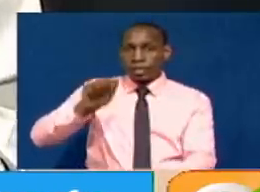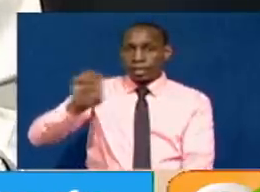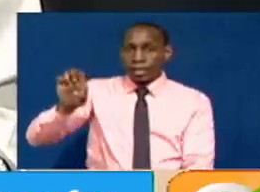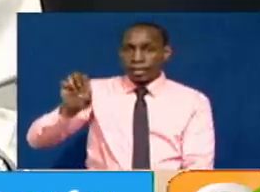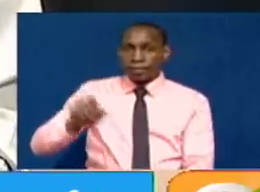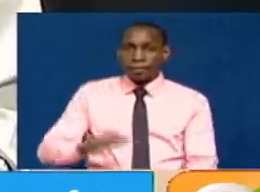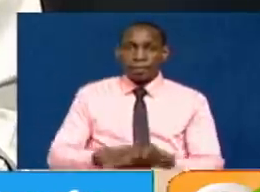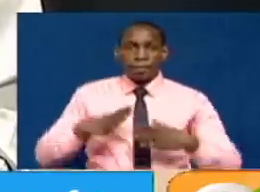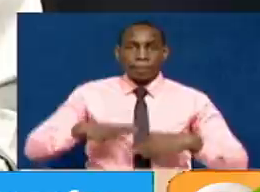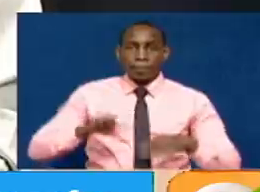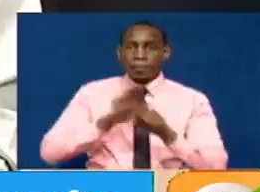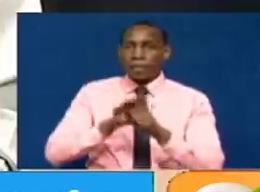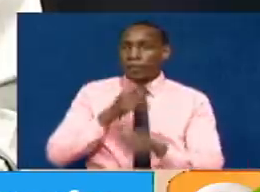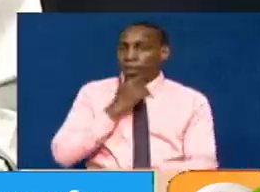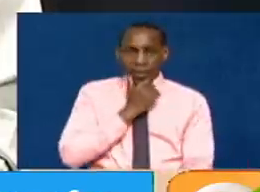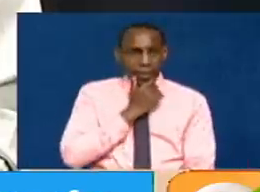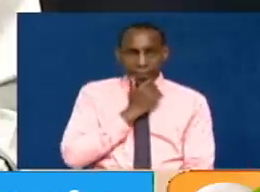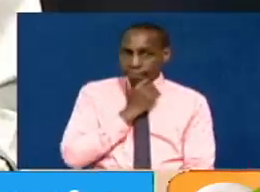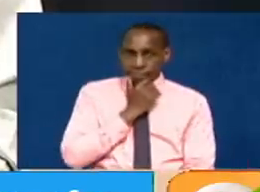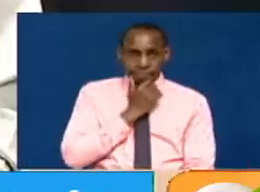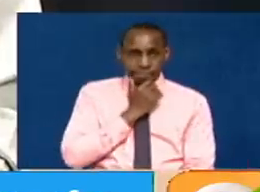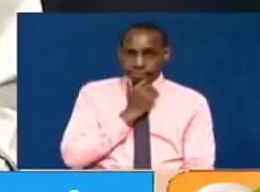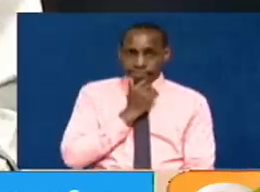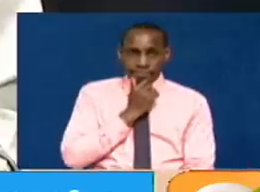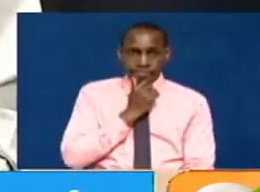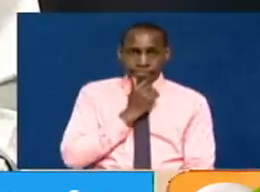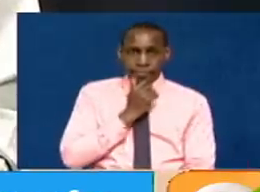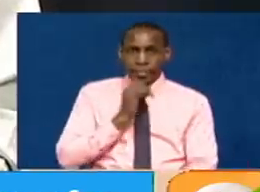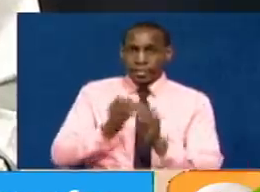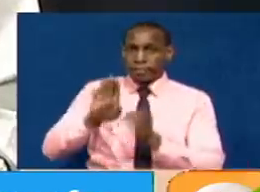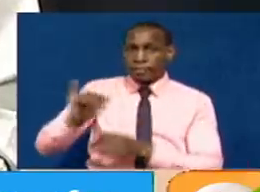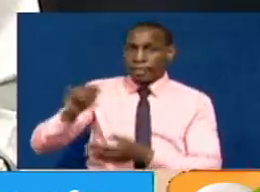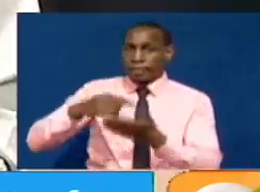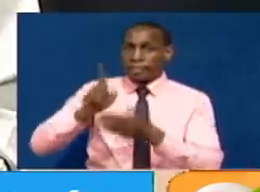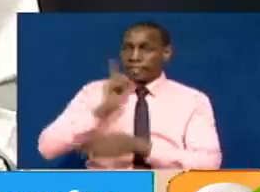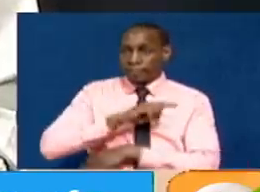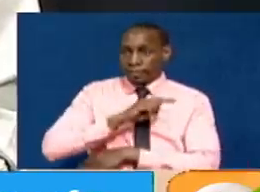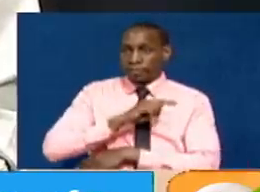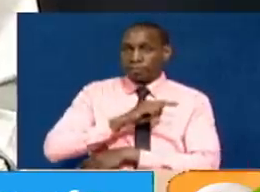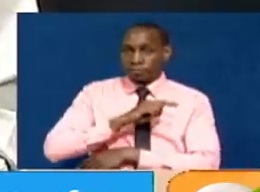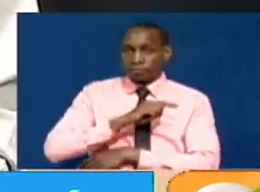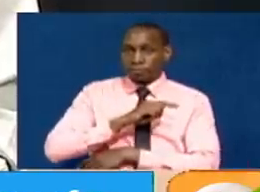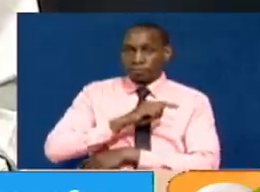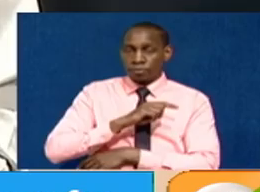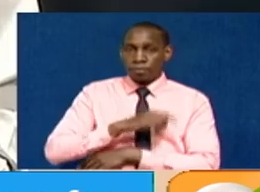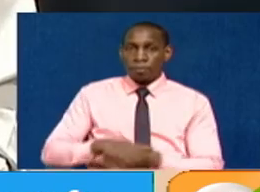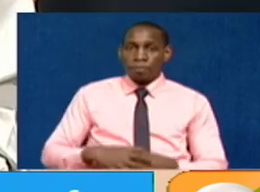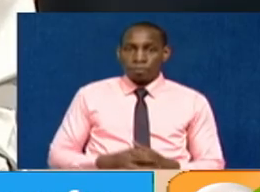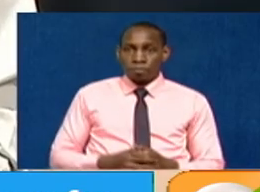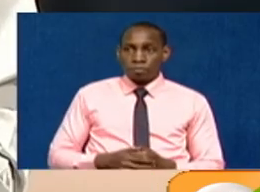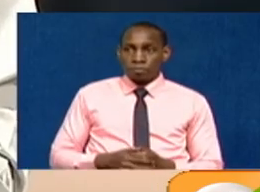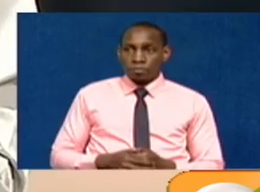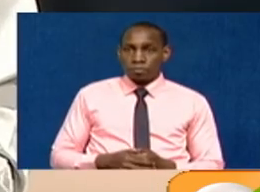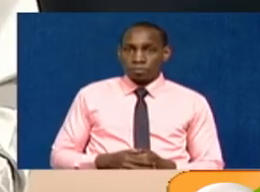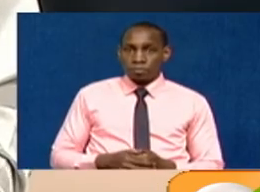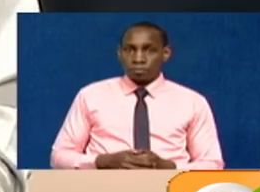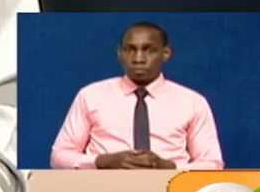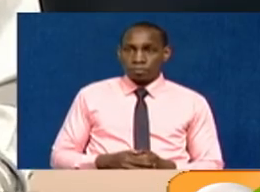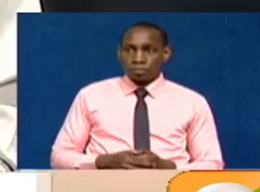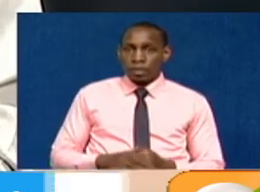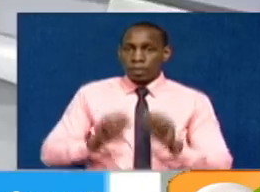people will be wondering, I mean, if BBI had gone through, would we have seen what happened at Karen